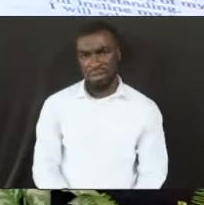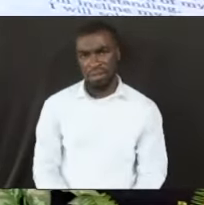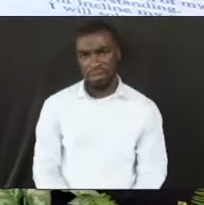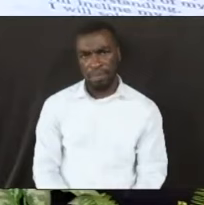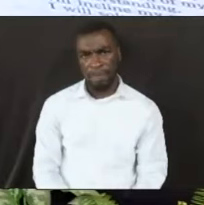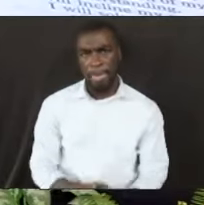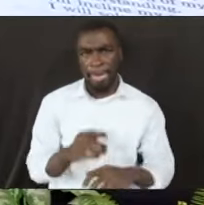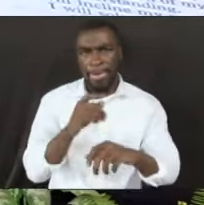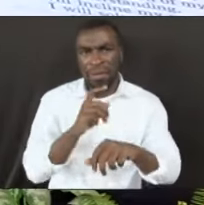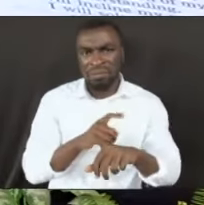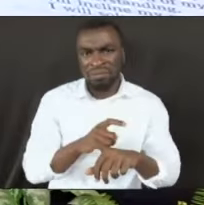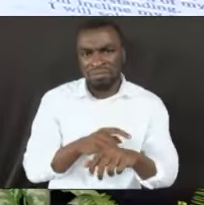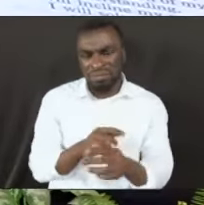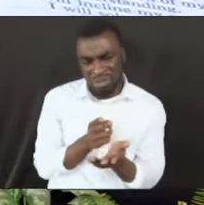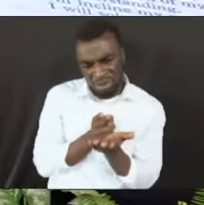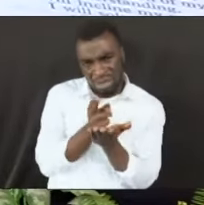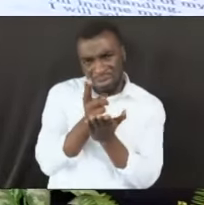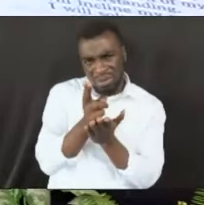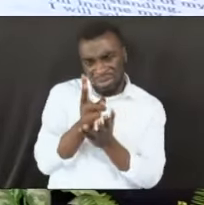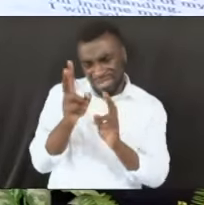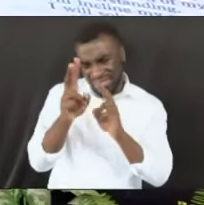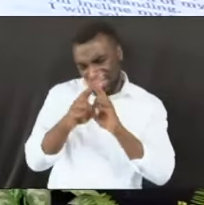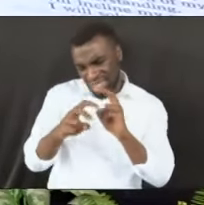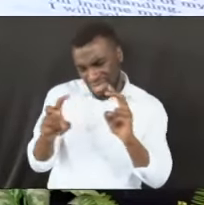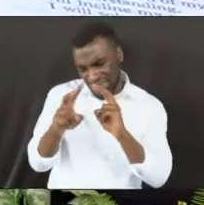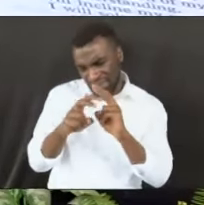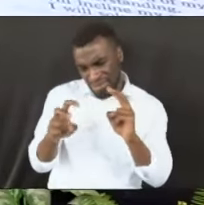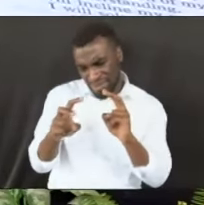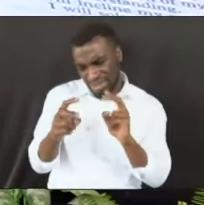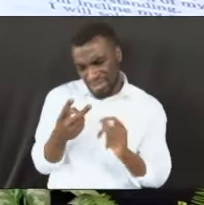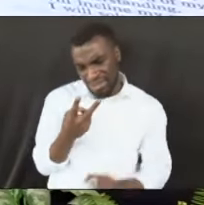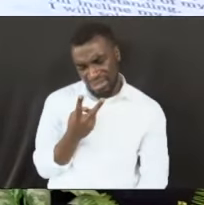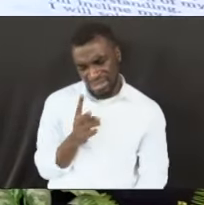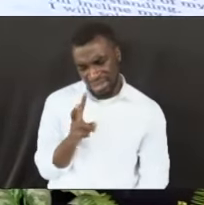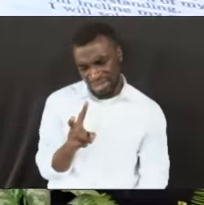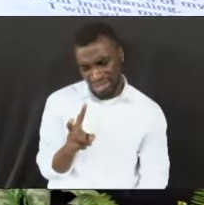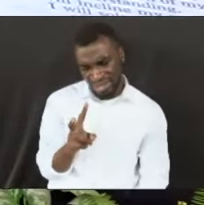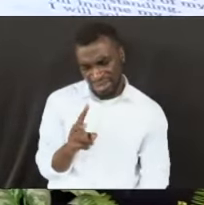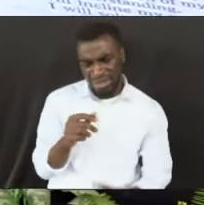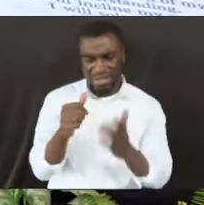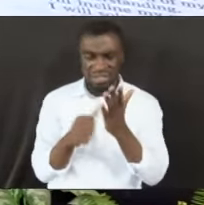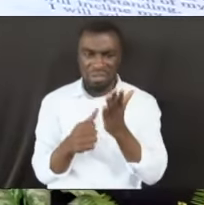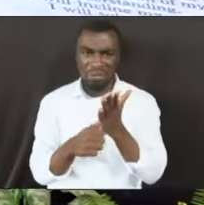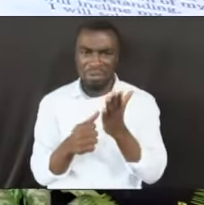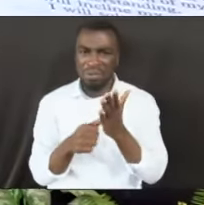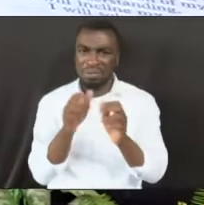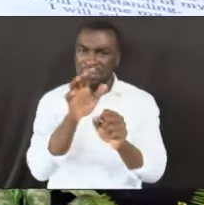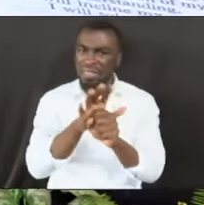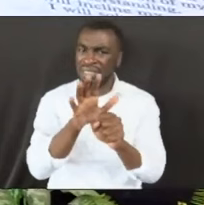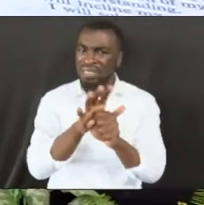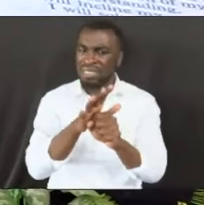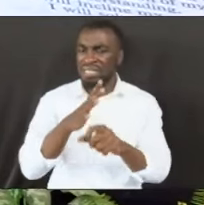When I do an honest evaluation, a lot of trouble is our own making.